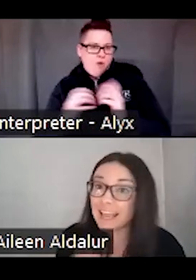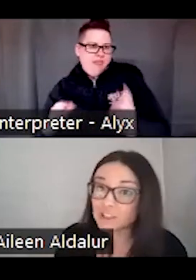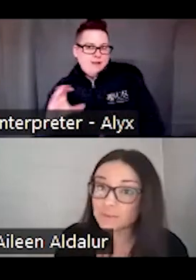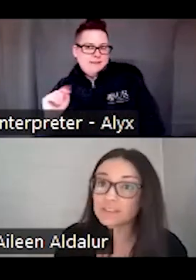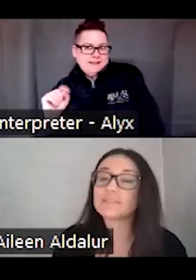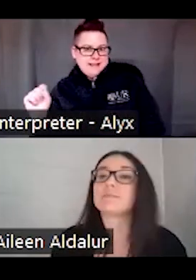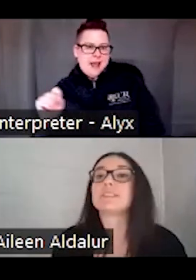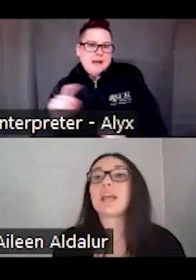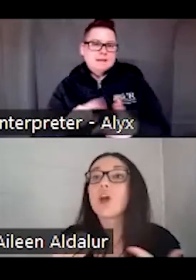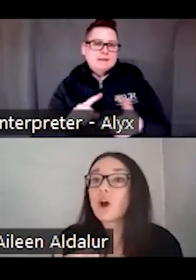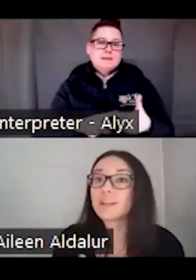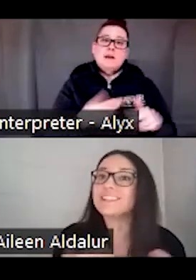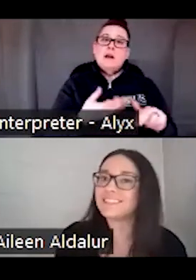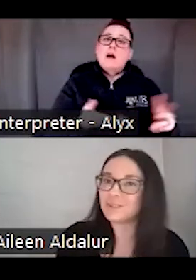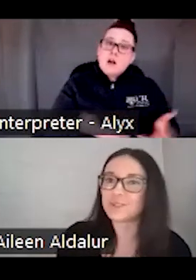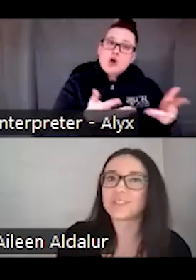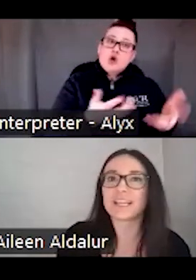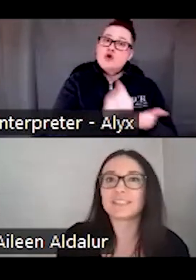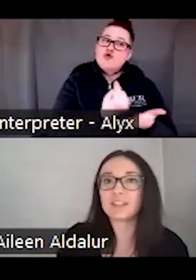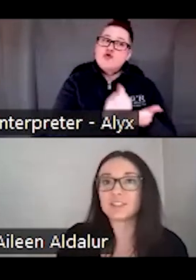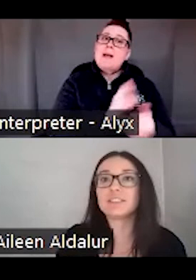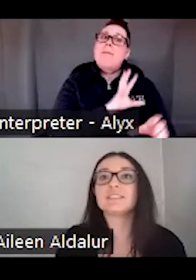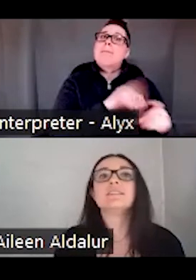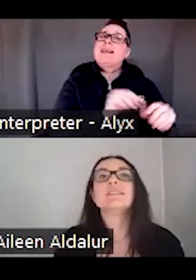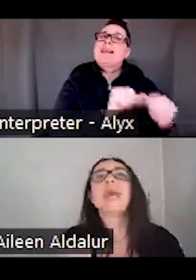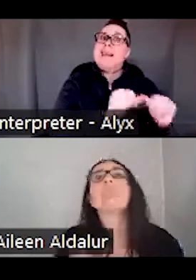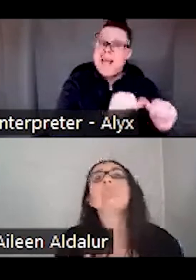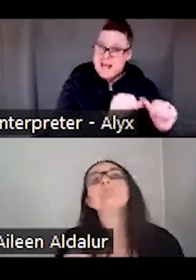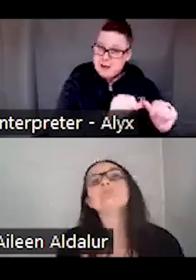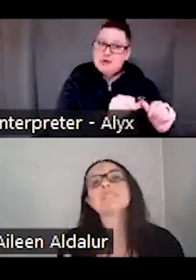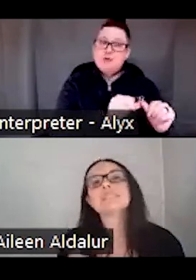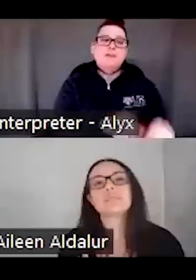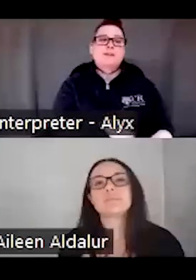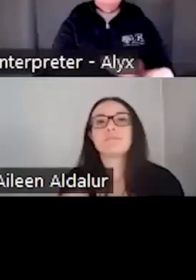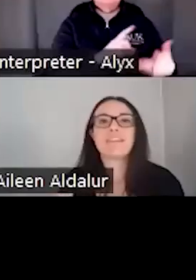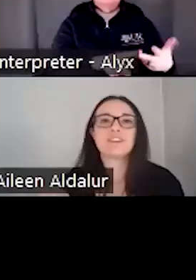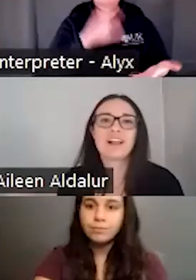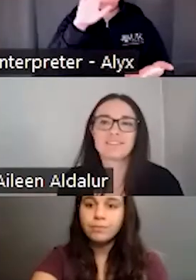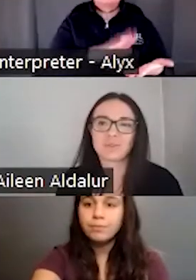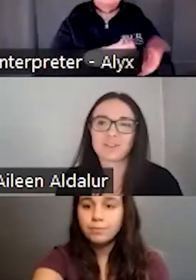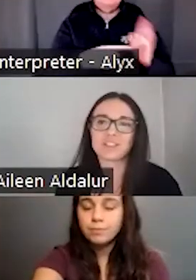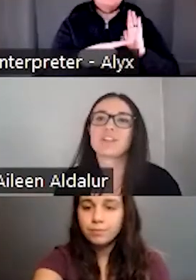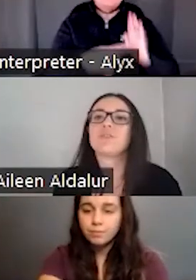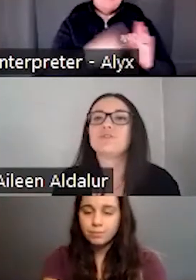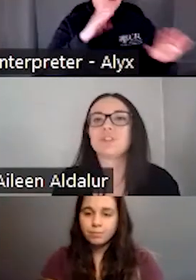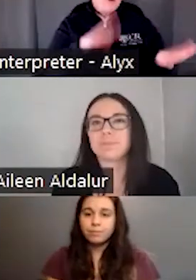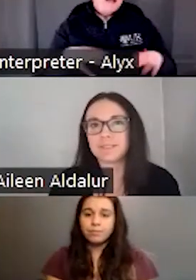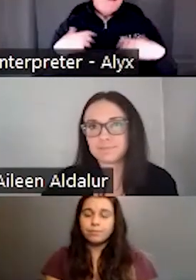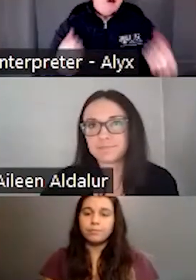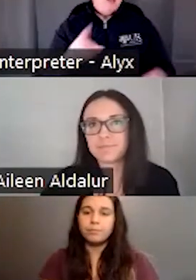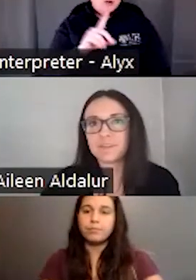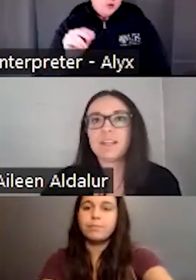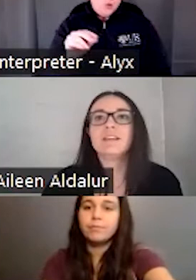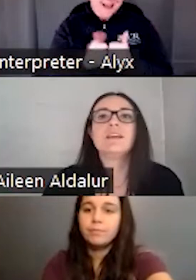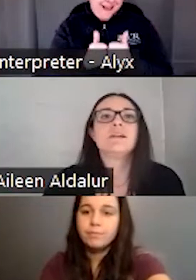treatment engagement, they go and continue to attend sessions. And reducing symptoms of behavioral health disorders through treatment.